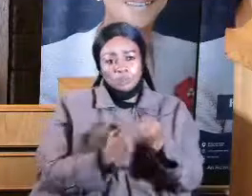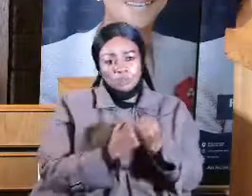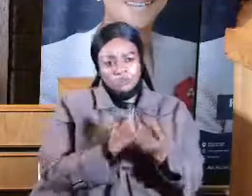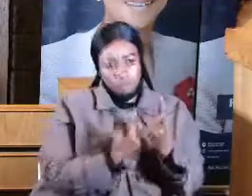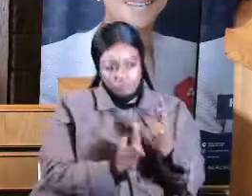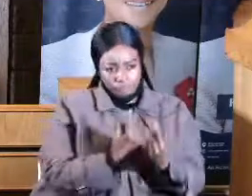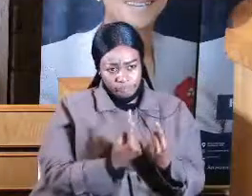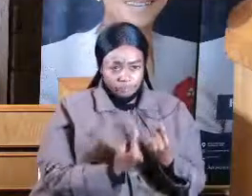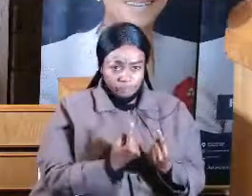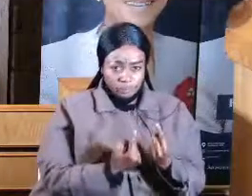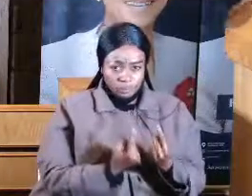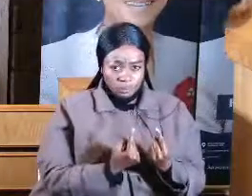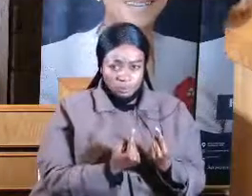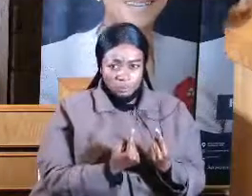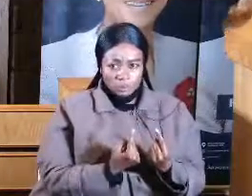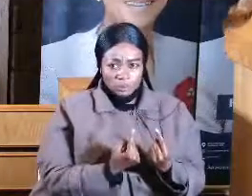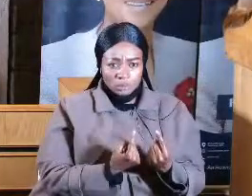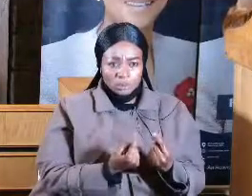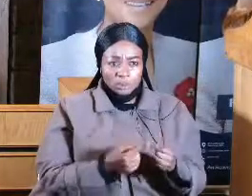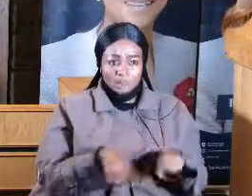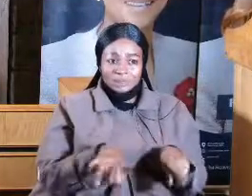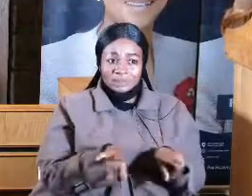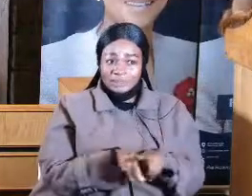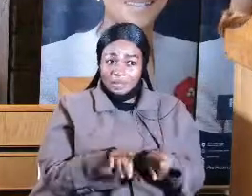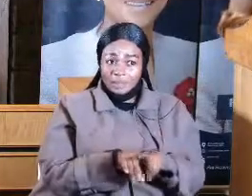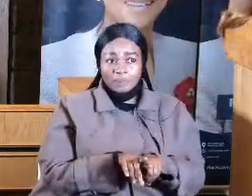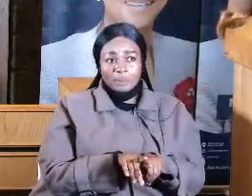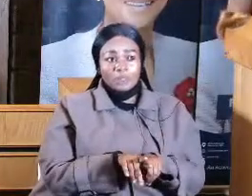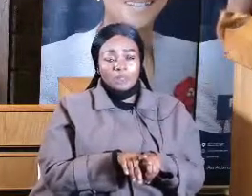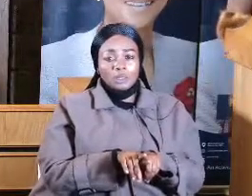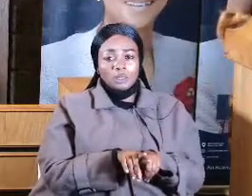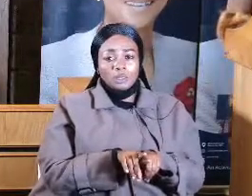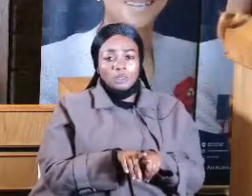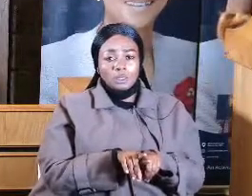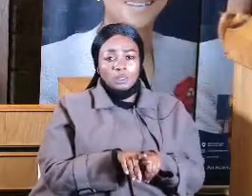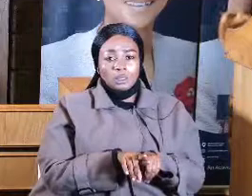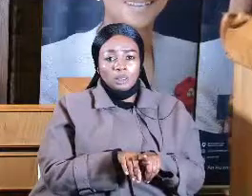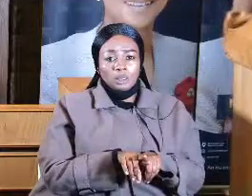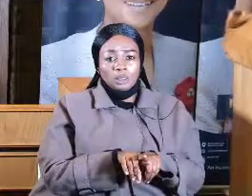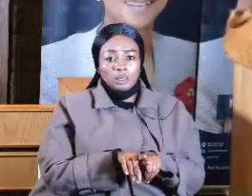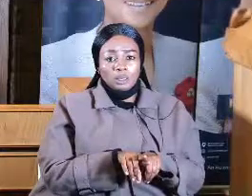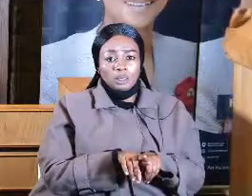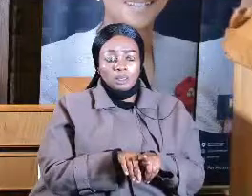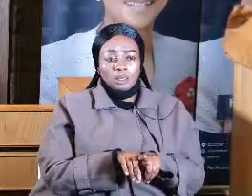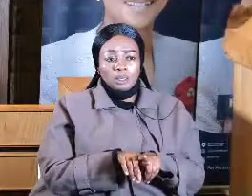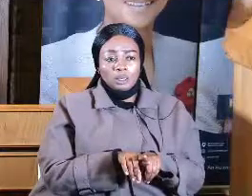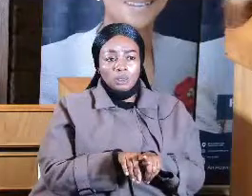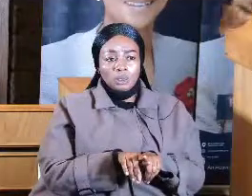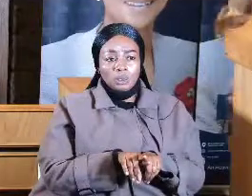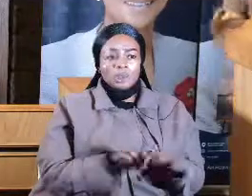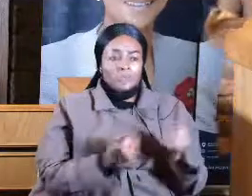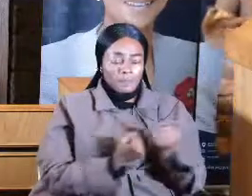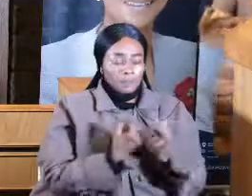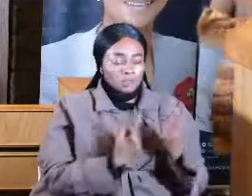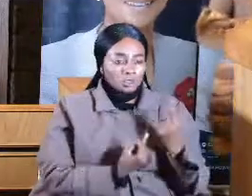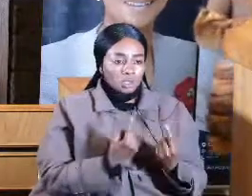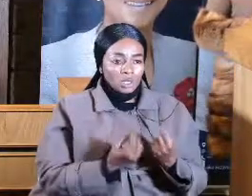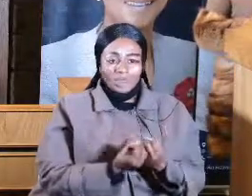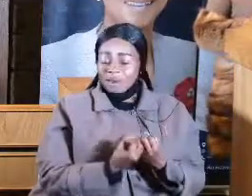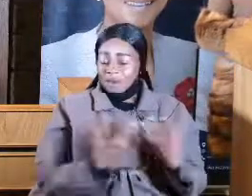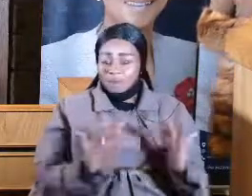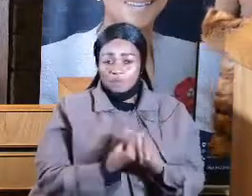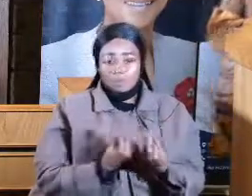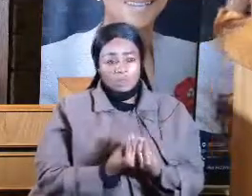us the very stubborn pandemic of patriarchy. And there are so many things that we can talk